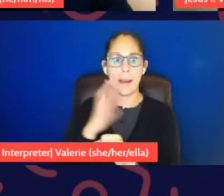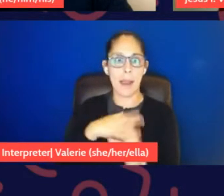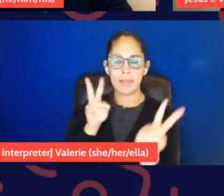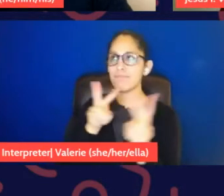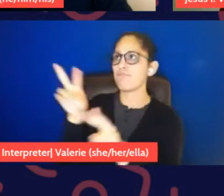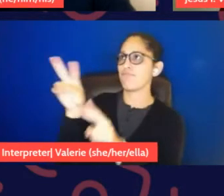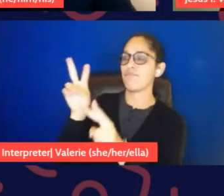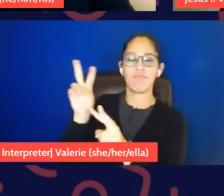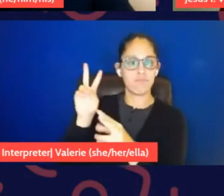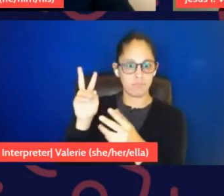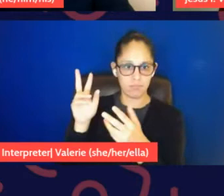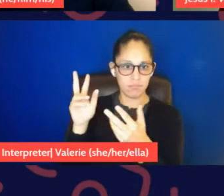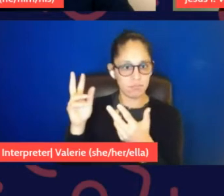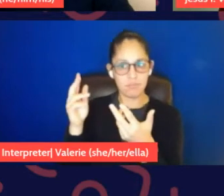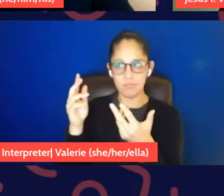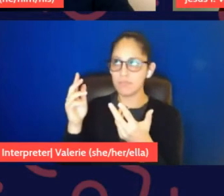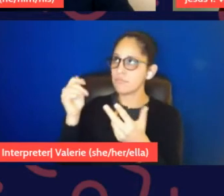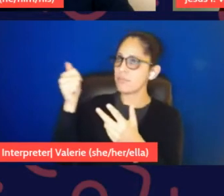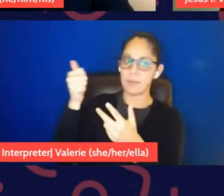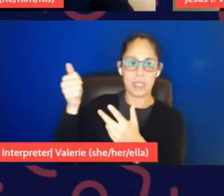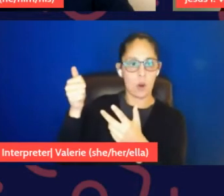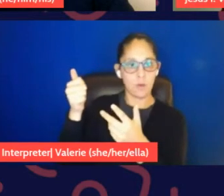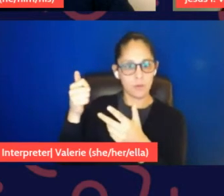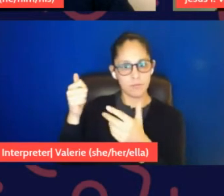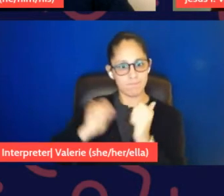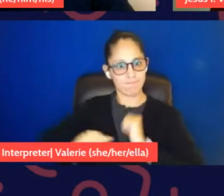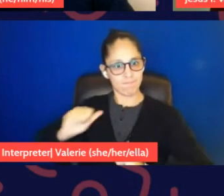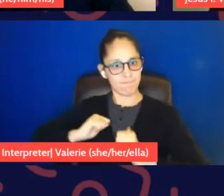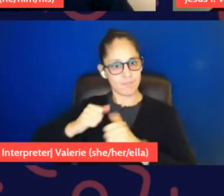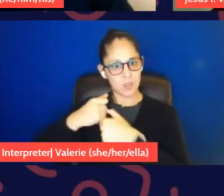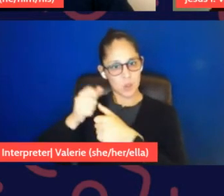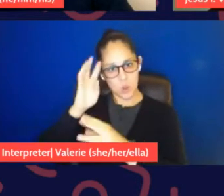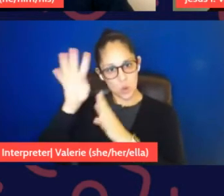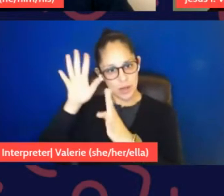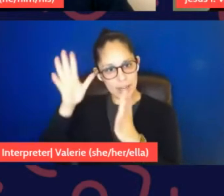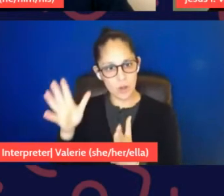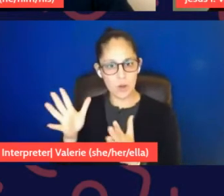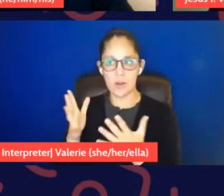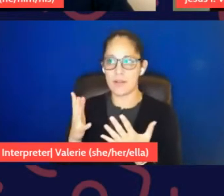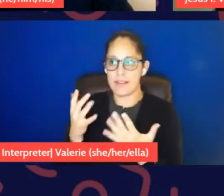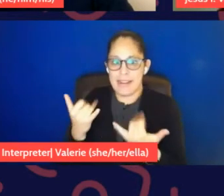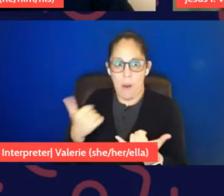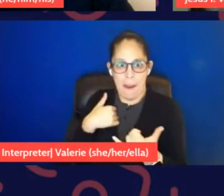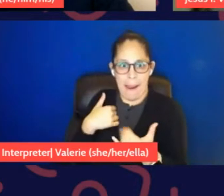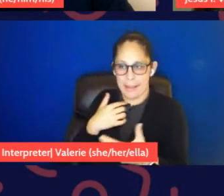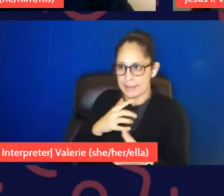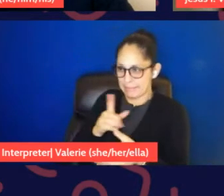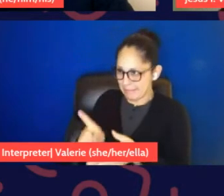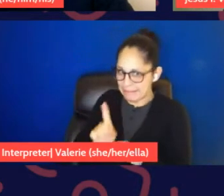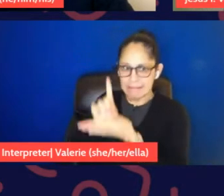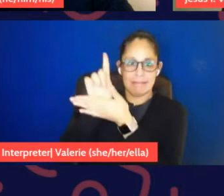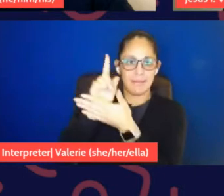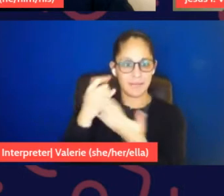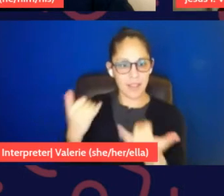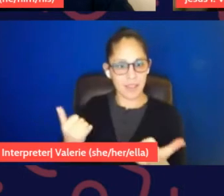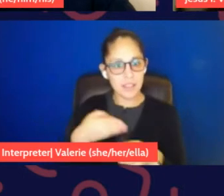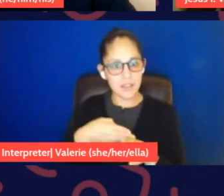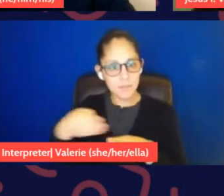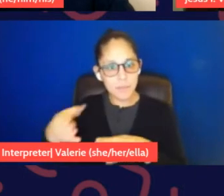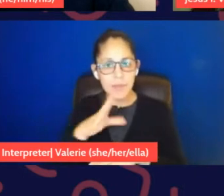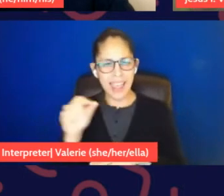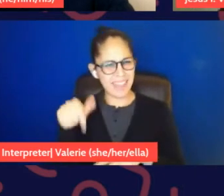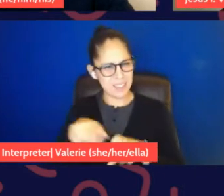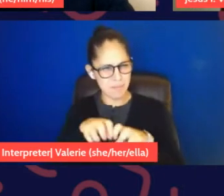theater maker and as someone who is sort of emerging into this particular world. So it's an honor to be here and on this panel too, with like this